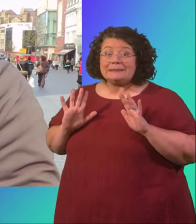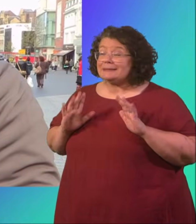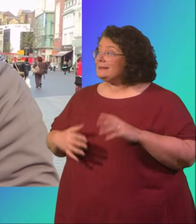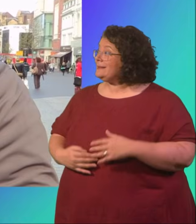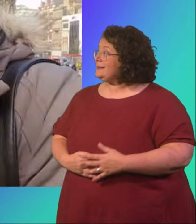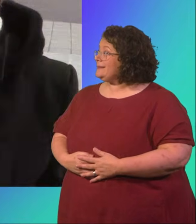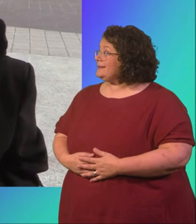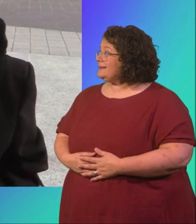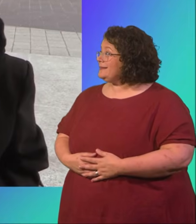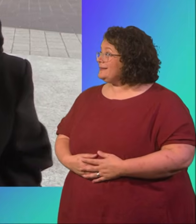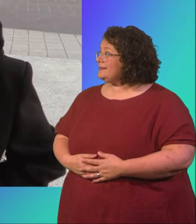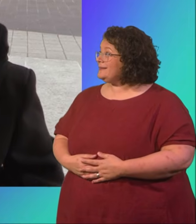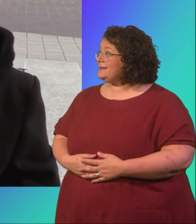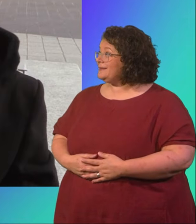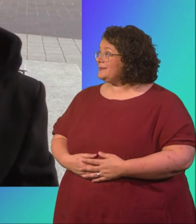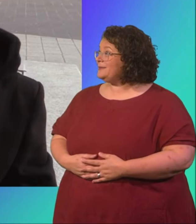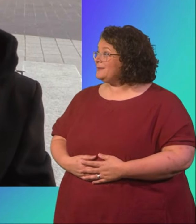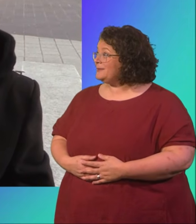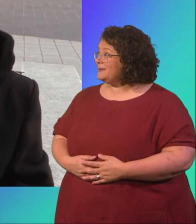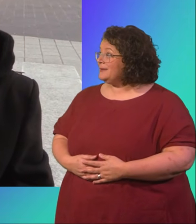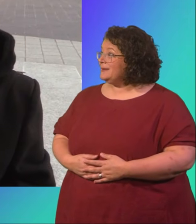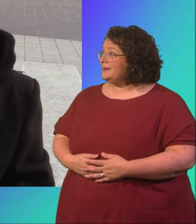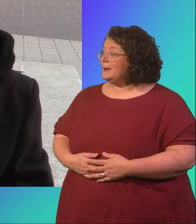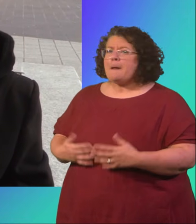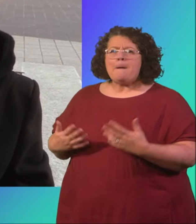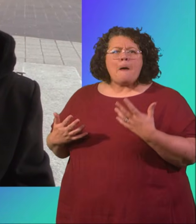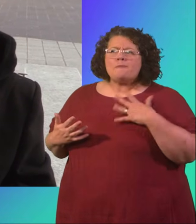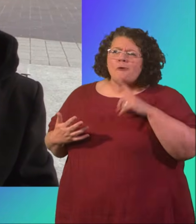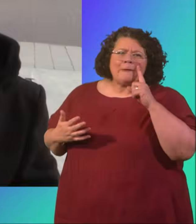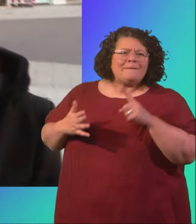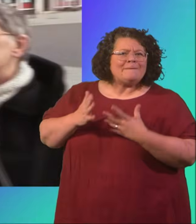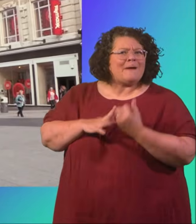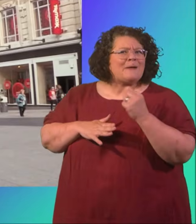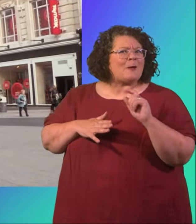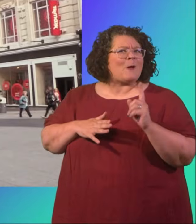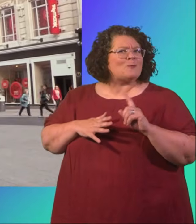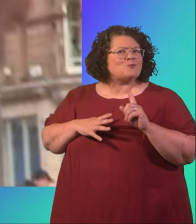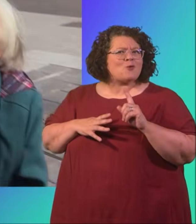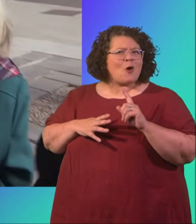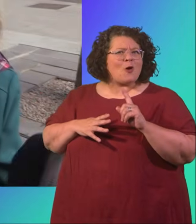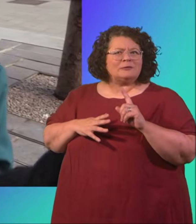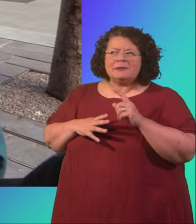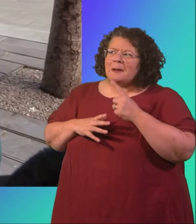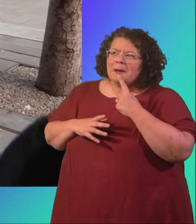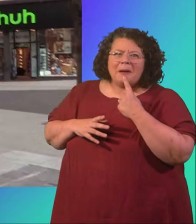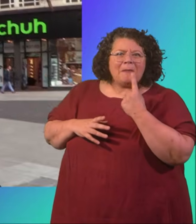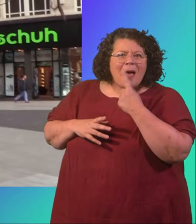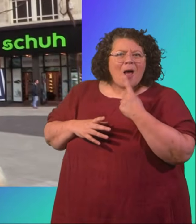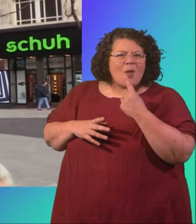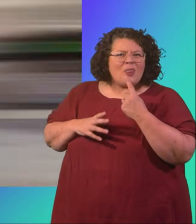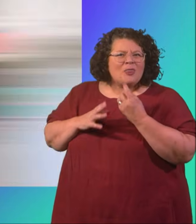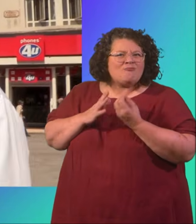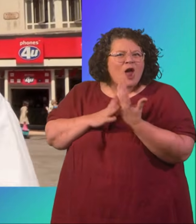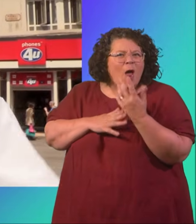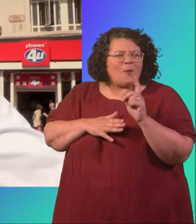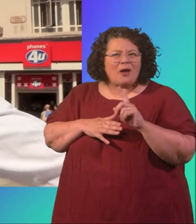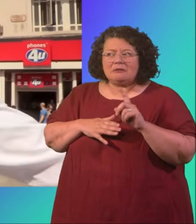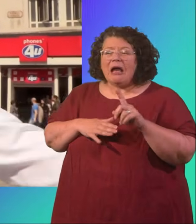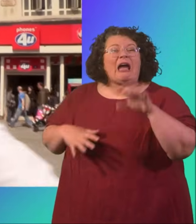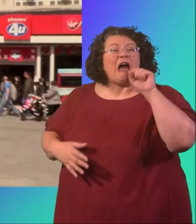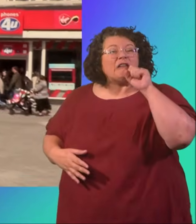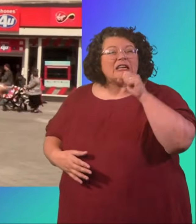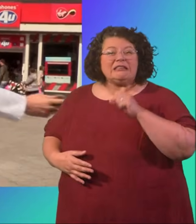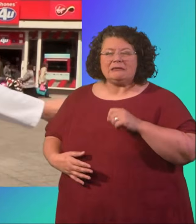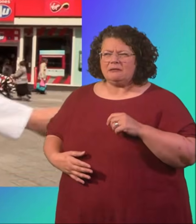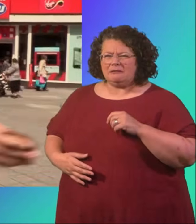that. What we're trying to do is look at what grows in people's mouths and things like that. Carrots. Carrots? Will